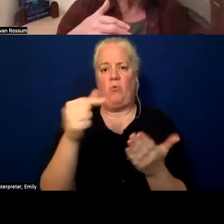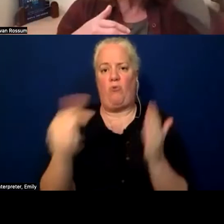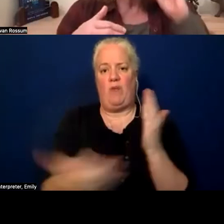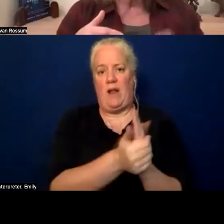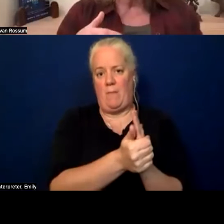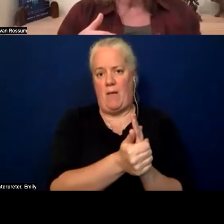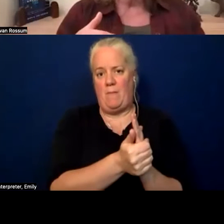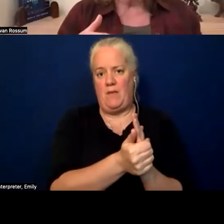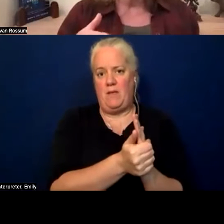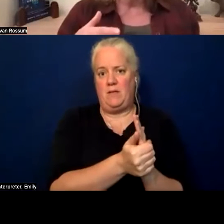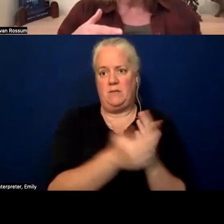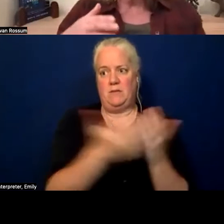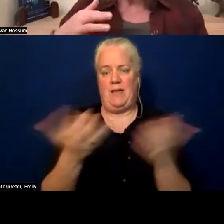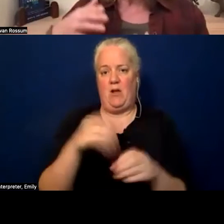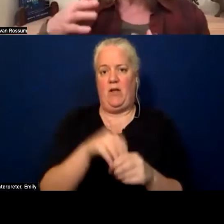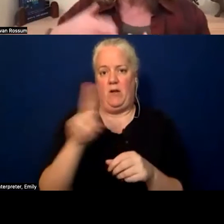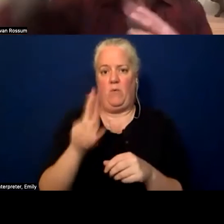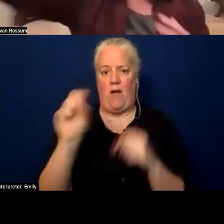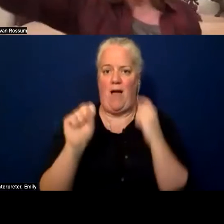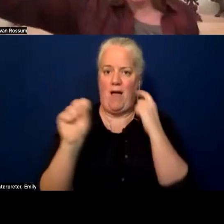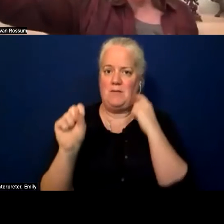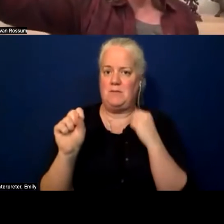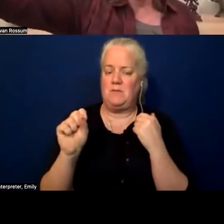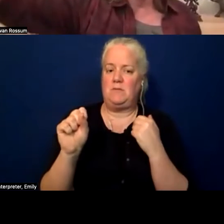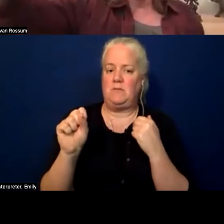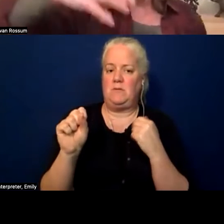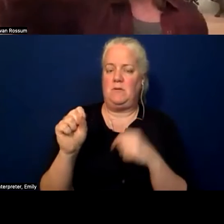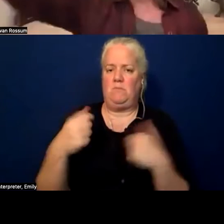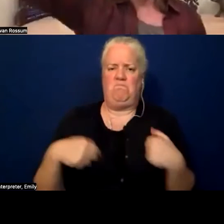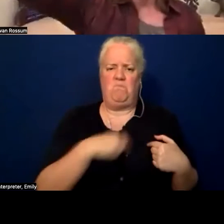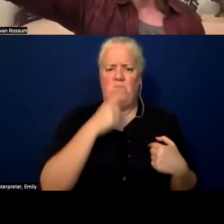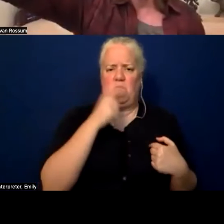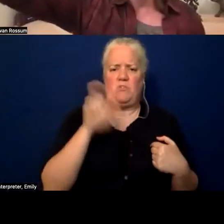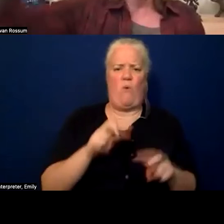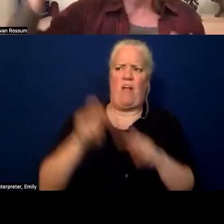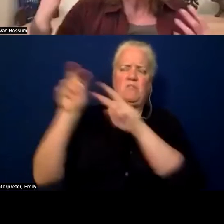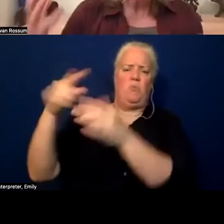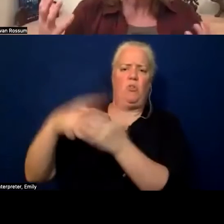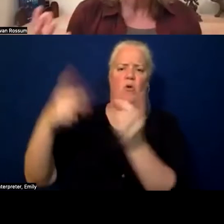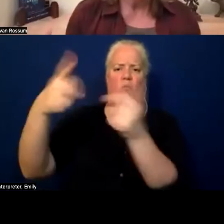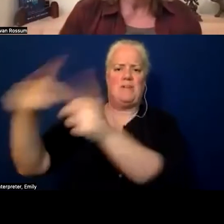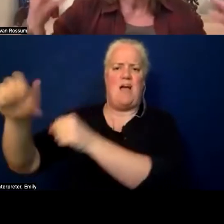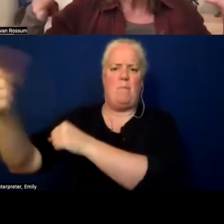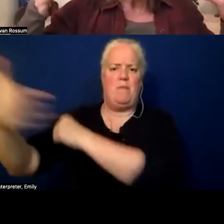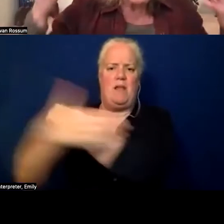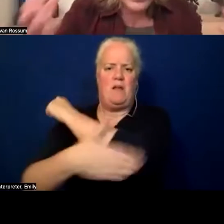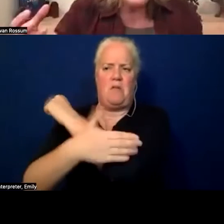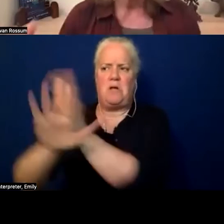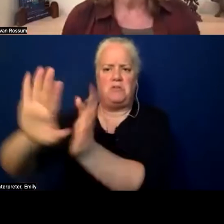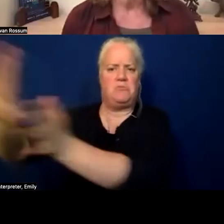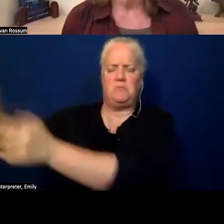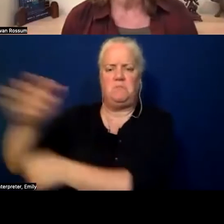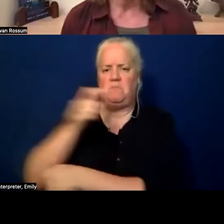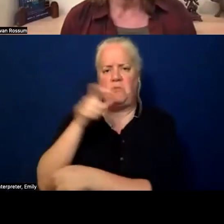provisions here in the United States of America, we don't have to look to what is happening internationally. We really have